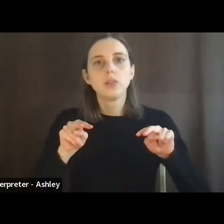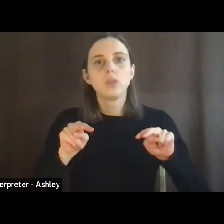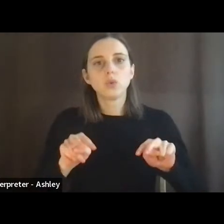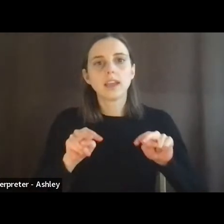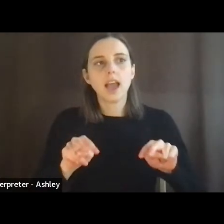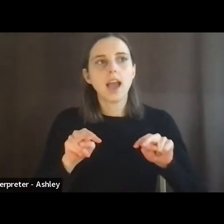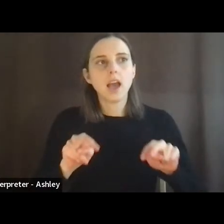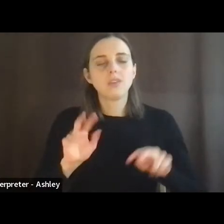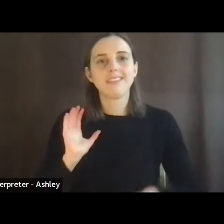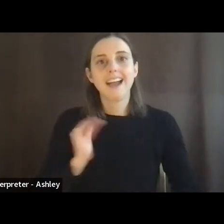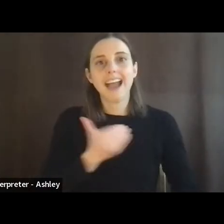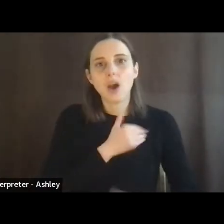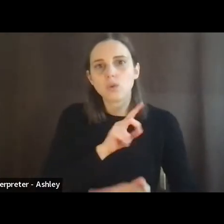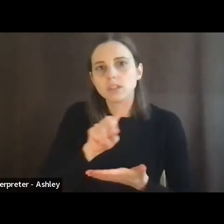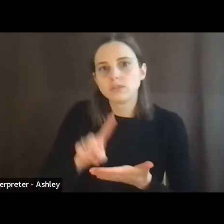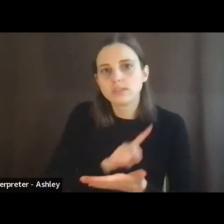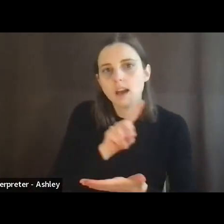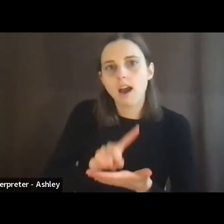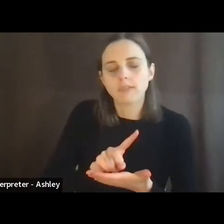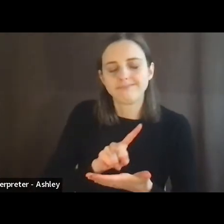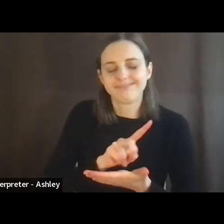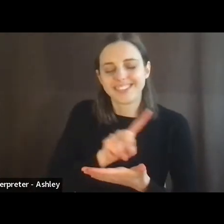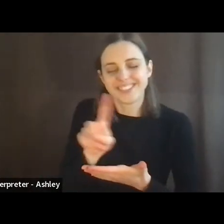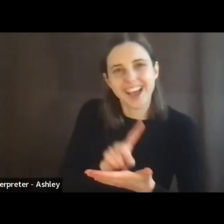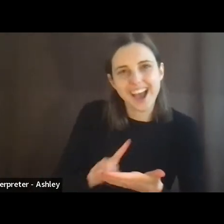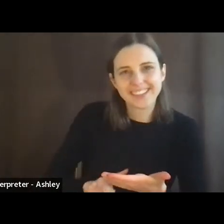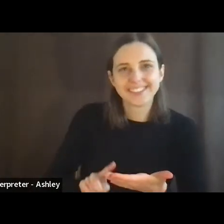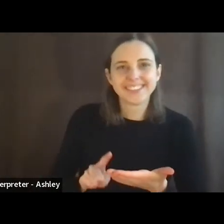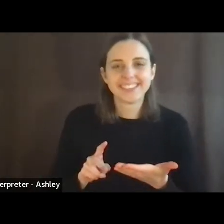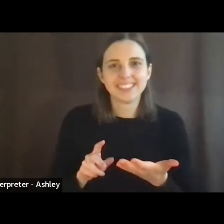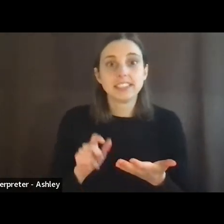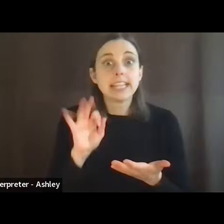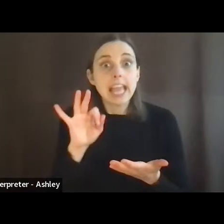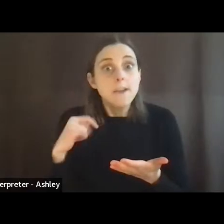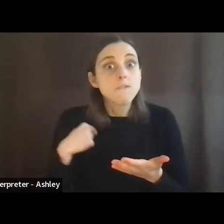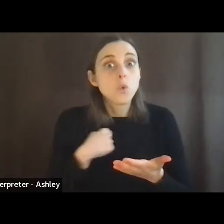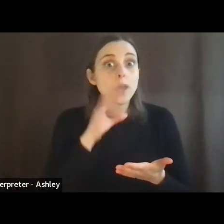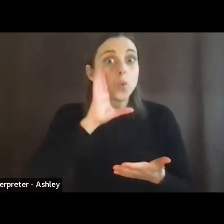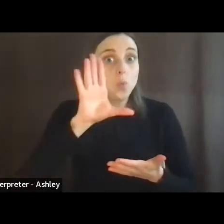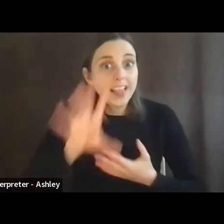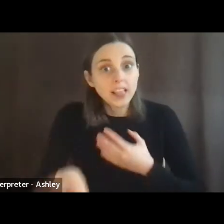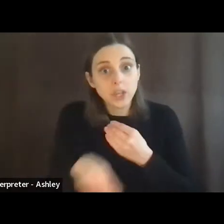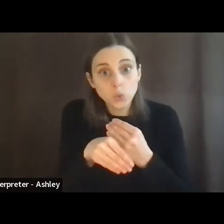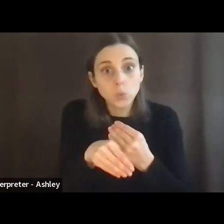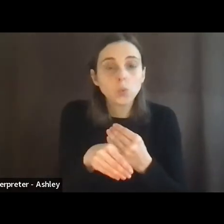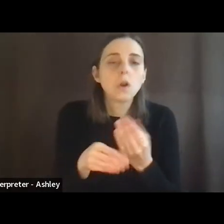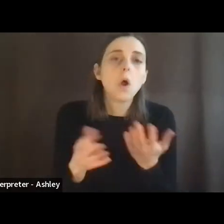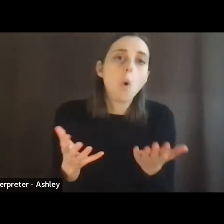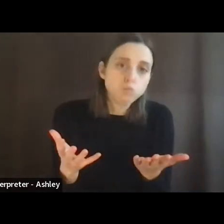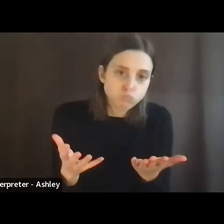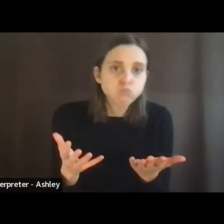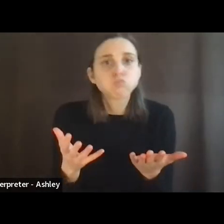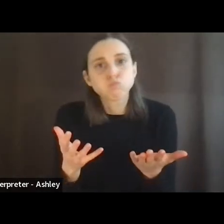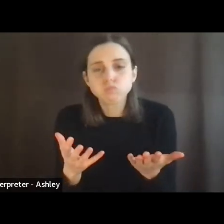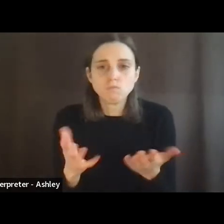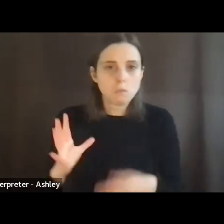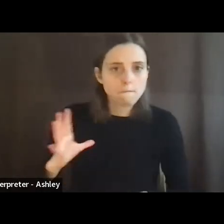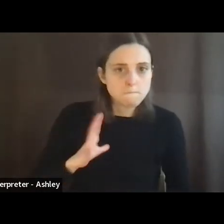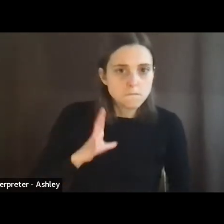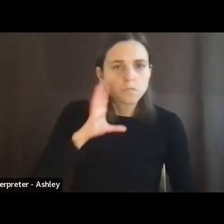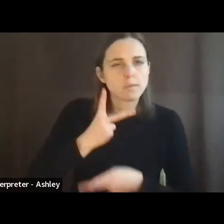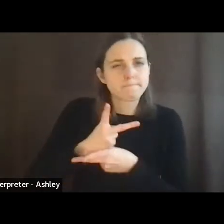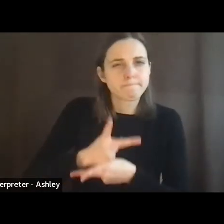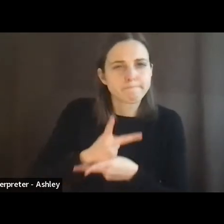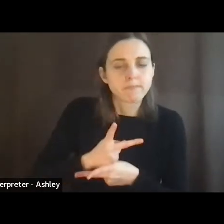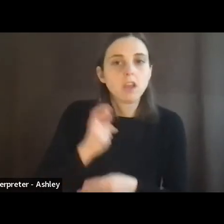roundabout designs, if a roundabout is to be a part of it. Right now, these are still conceptual. These are not final designs, so